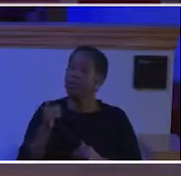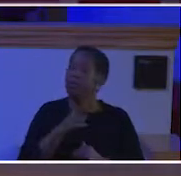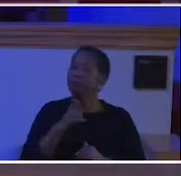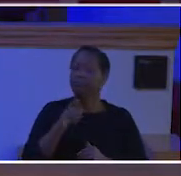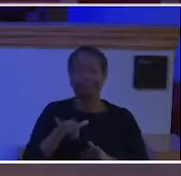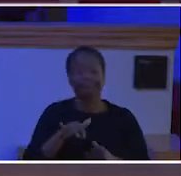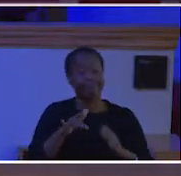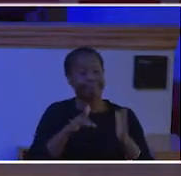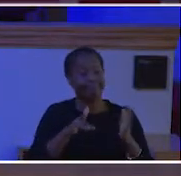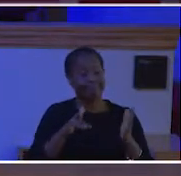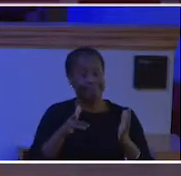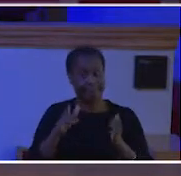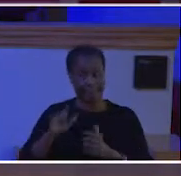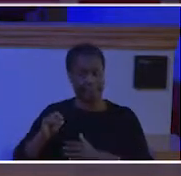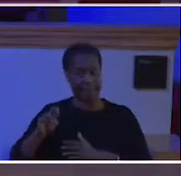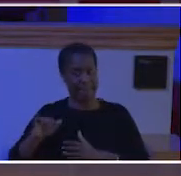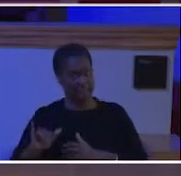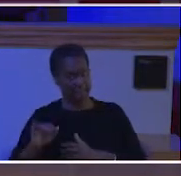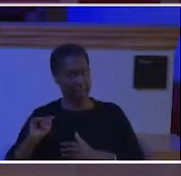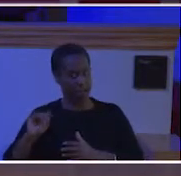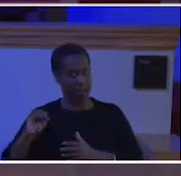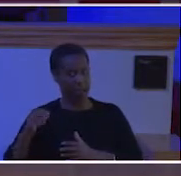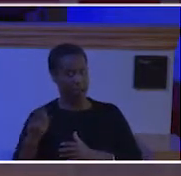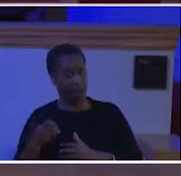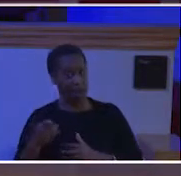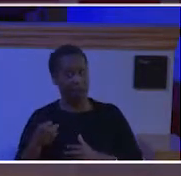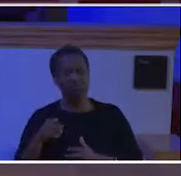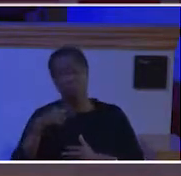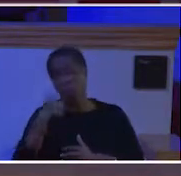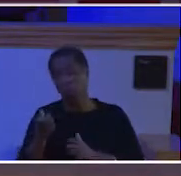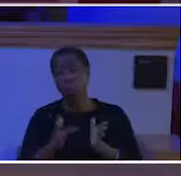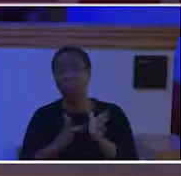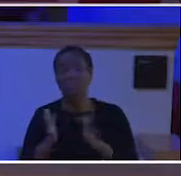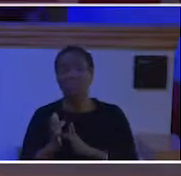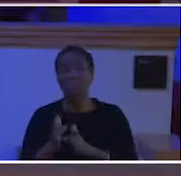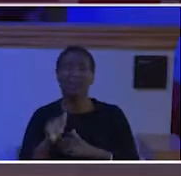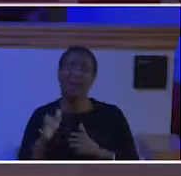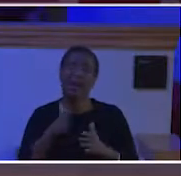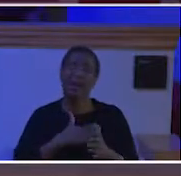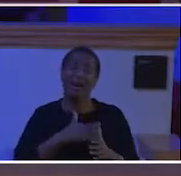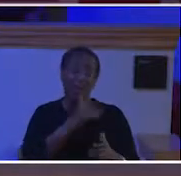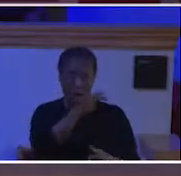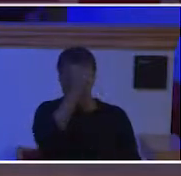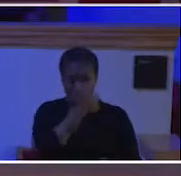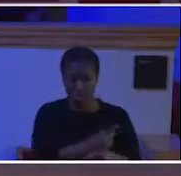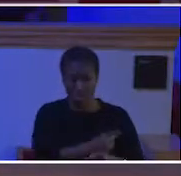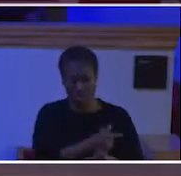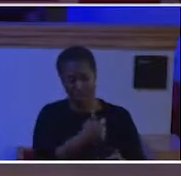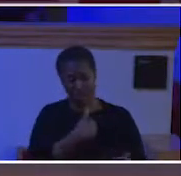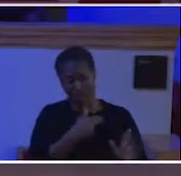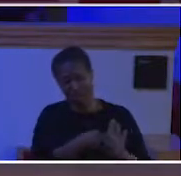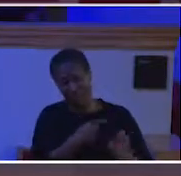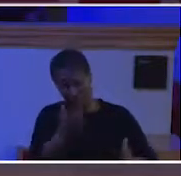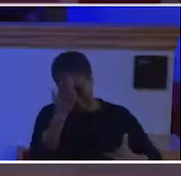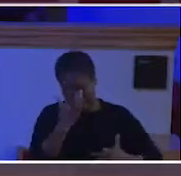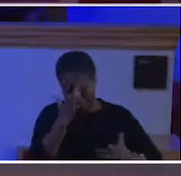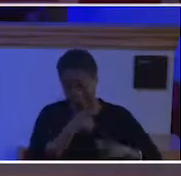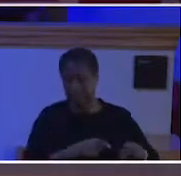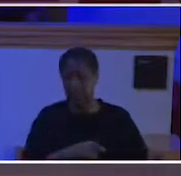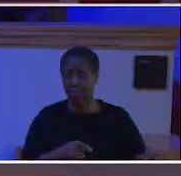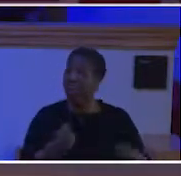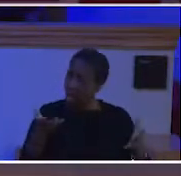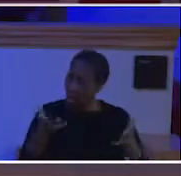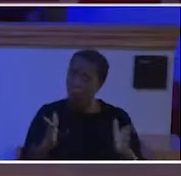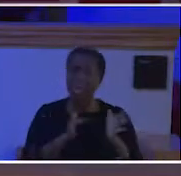one day because their sick brother Lazarus was diagnosed with a terminal illness. And they wanted Jesus to